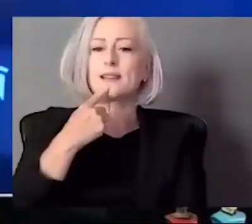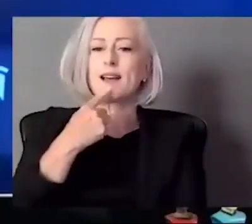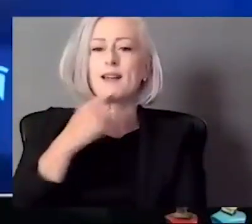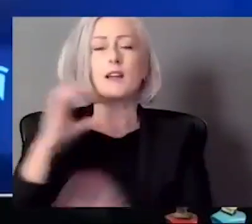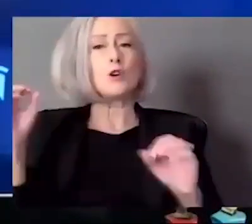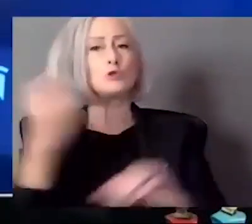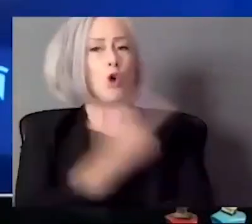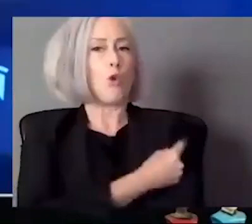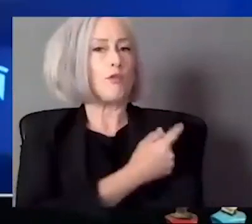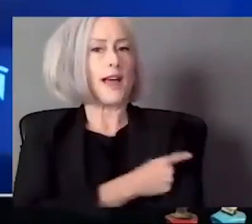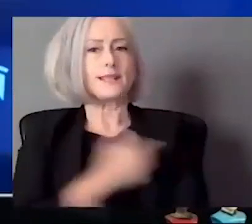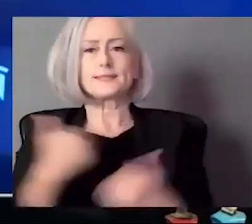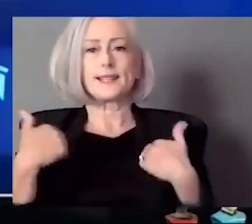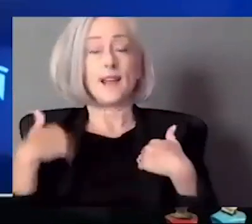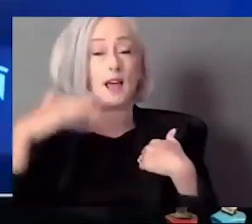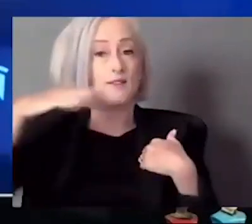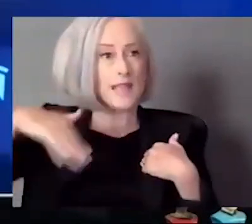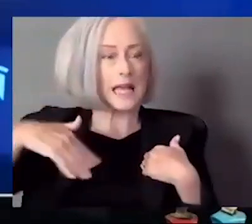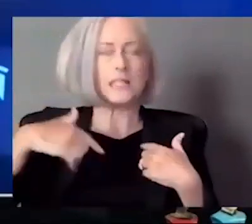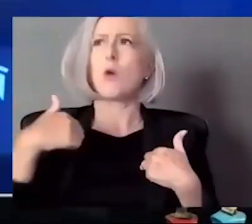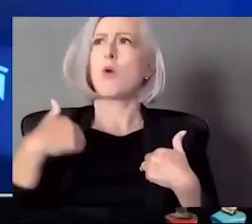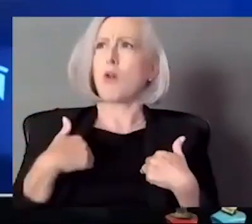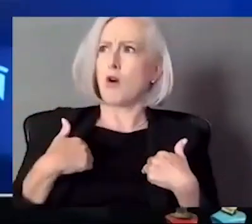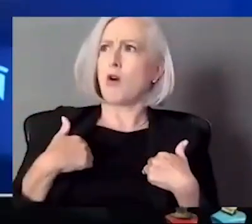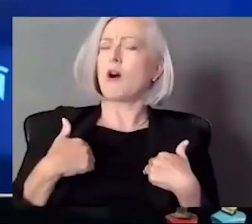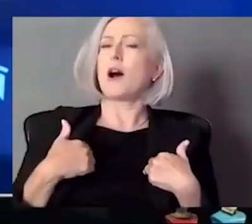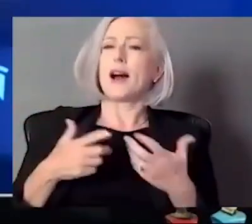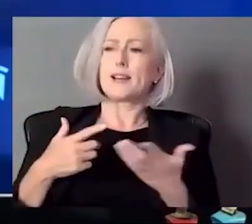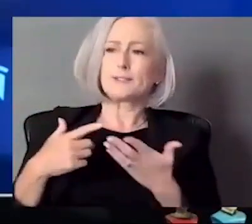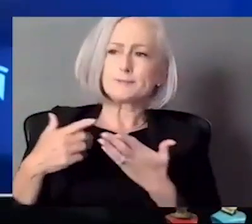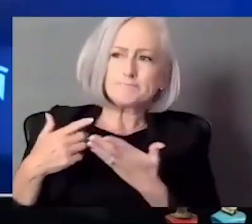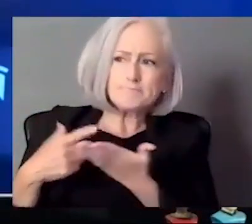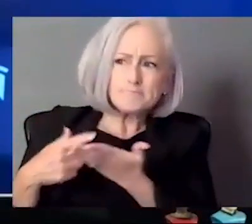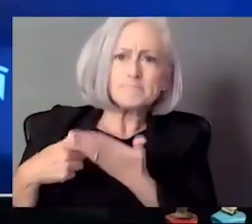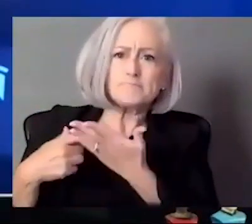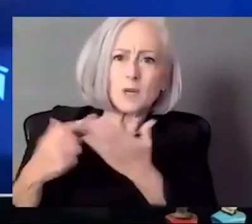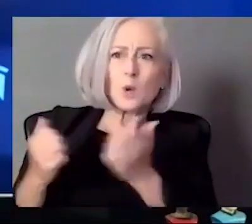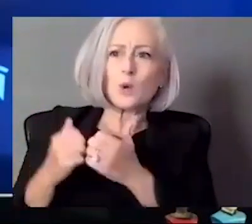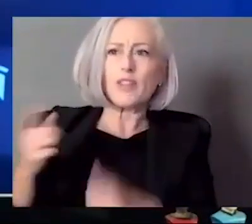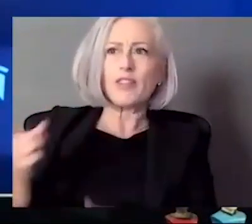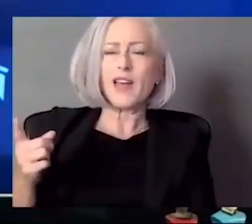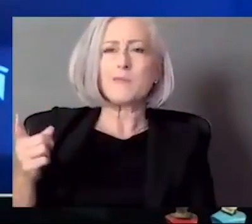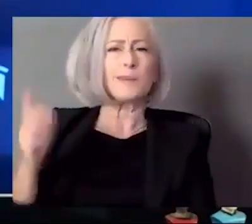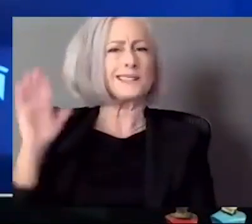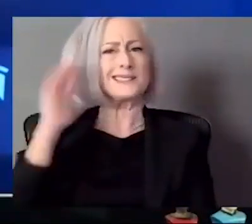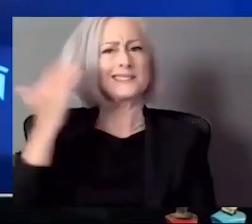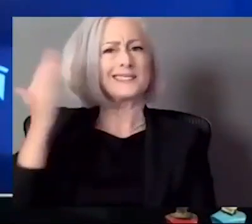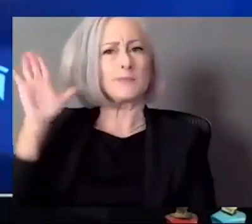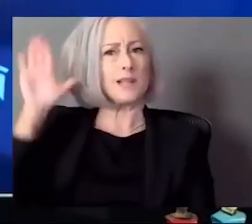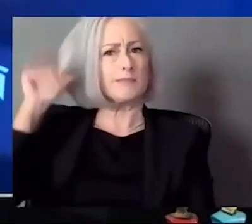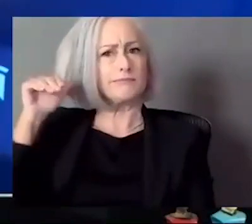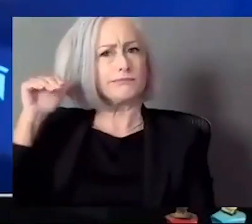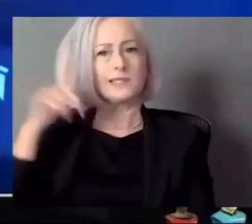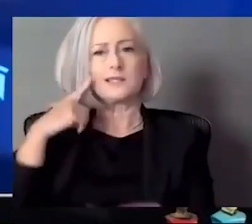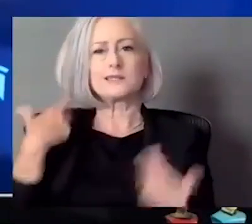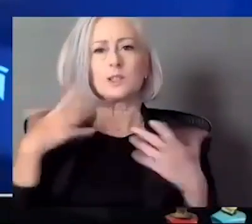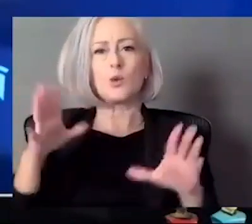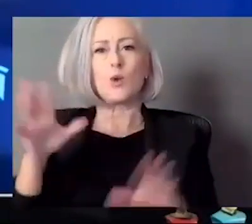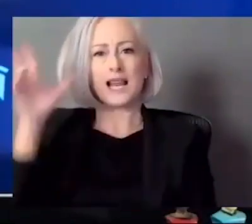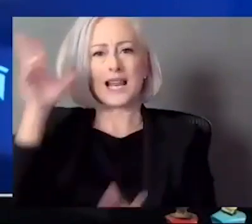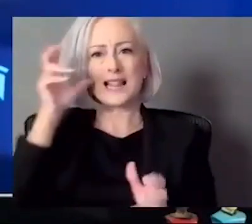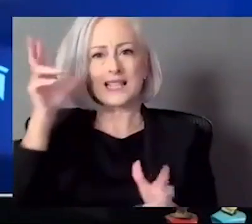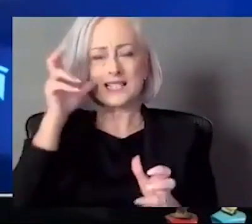and do the talking, but I wasn't getting real good listening. And there was just this wall, and it's